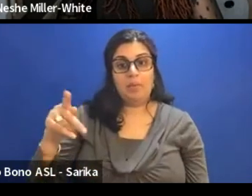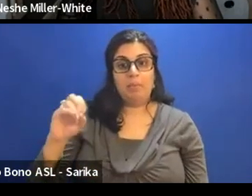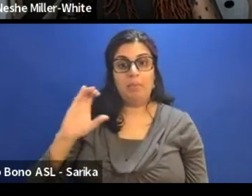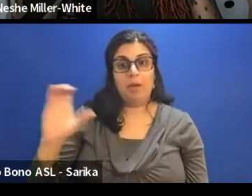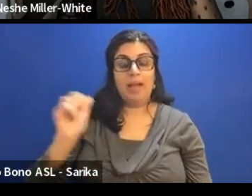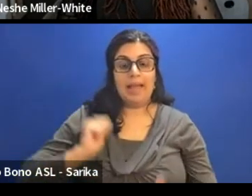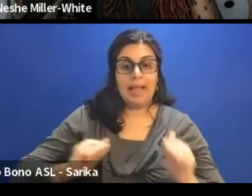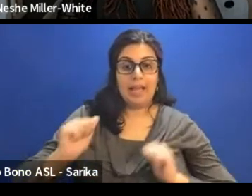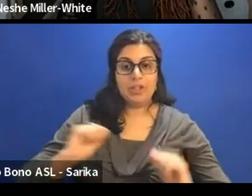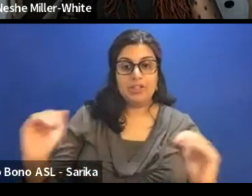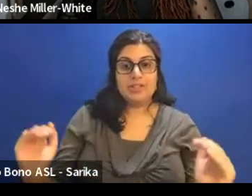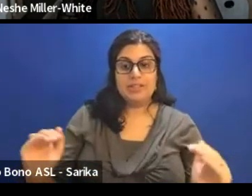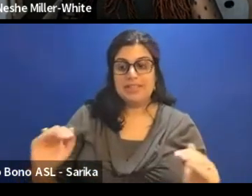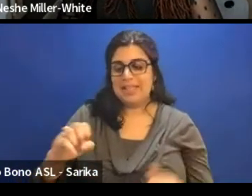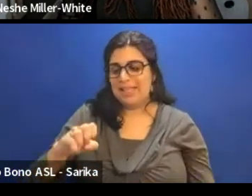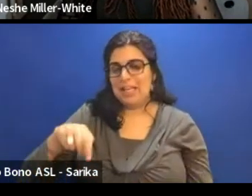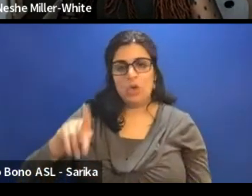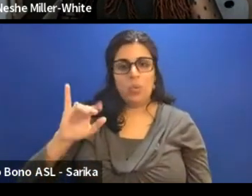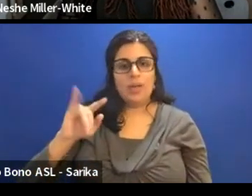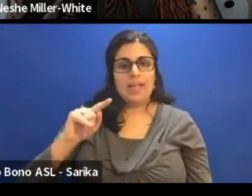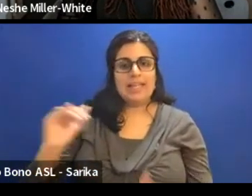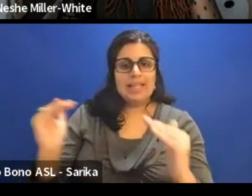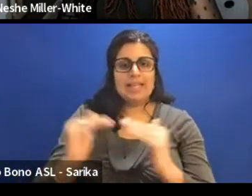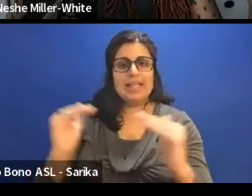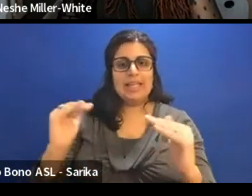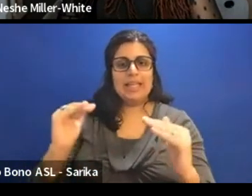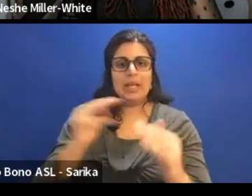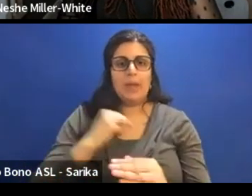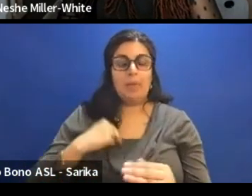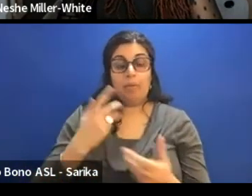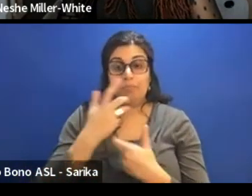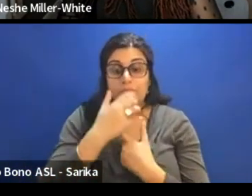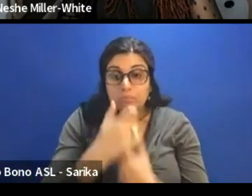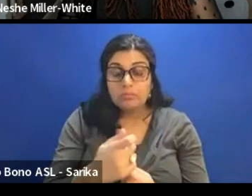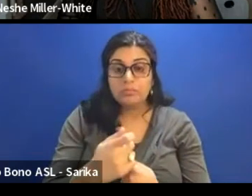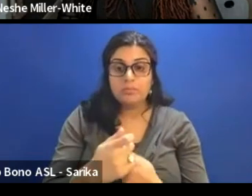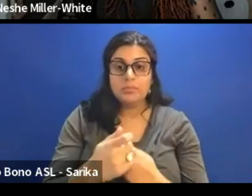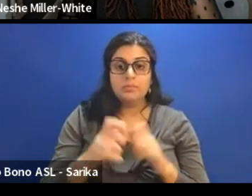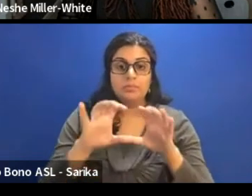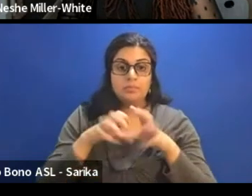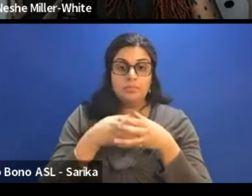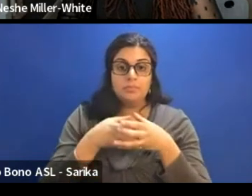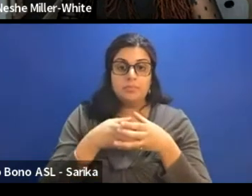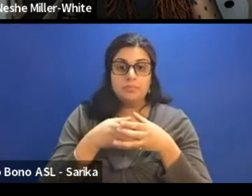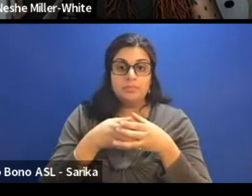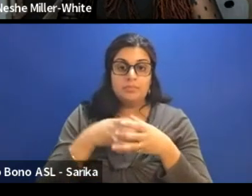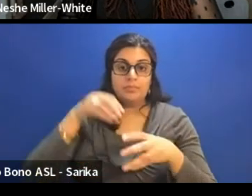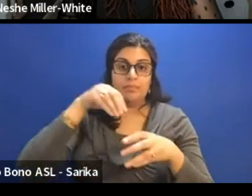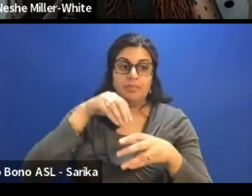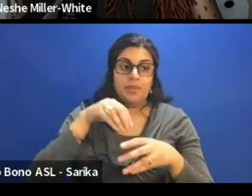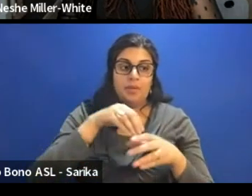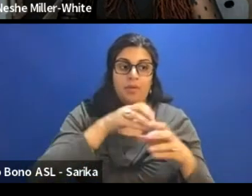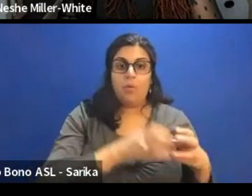Actors Equity members who were really interested in being part of this convention